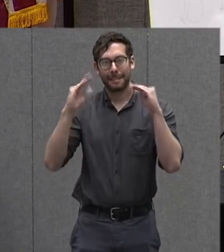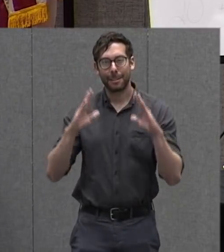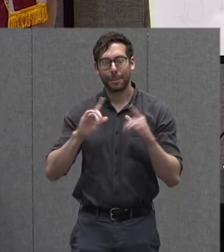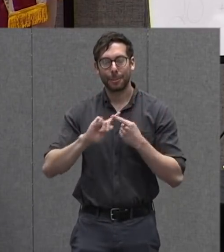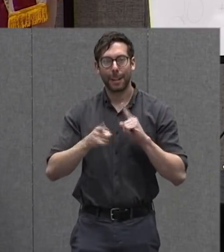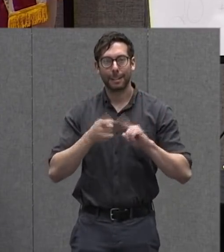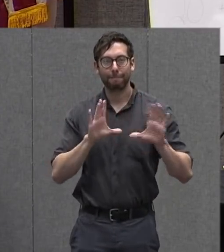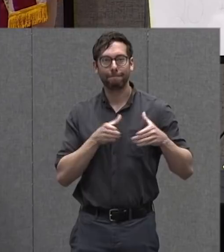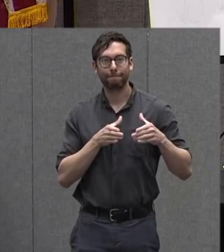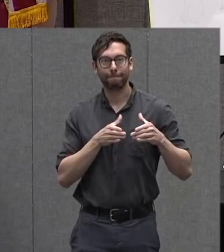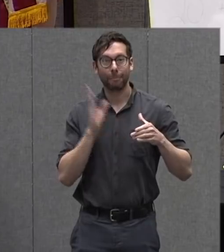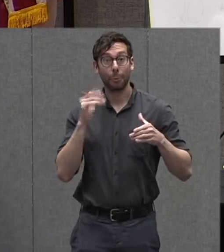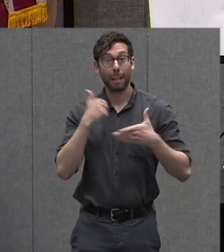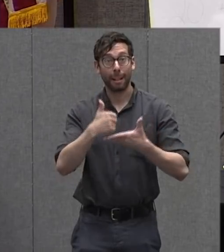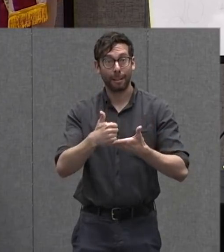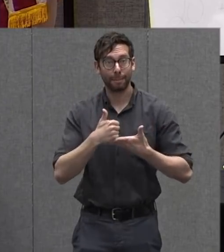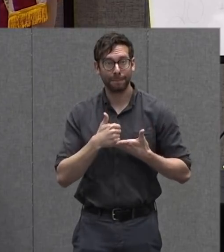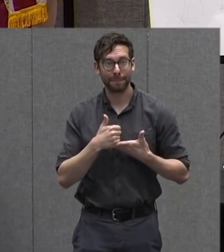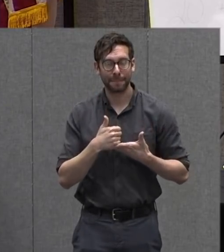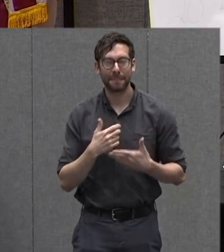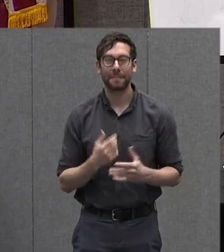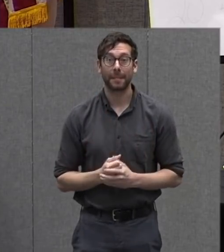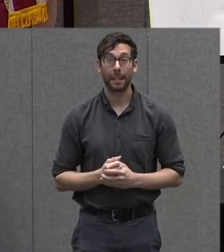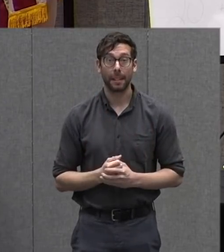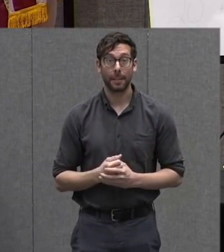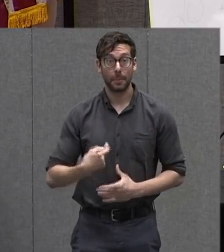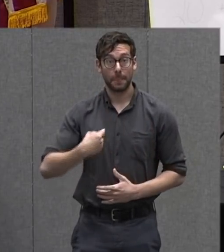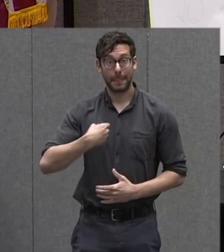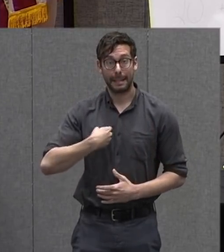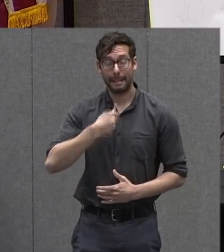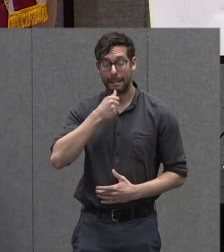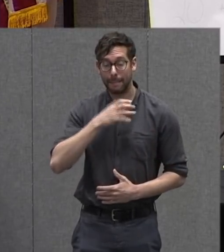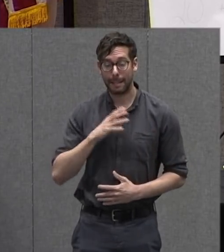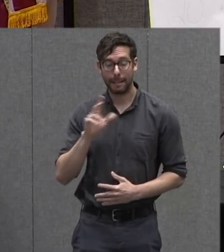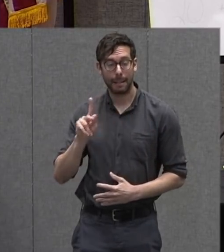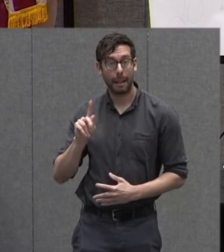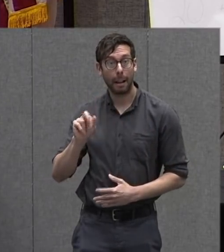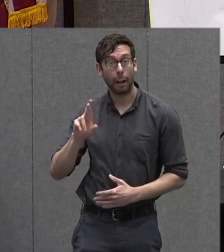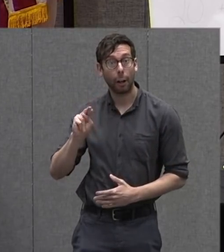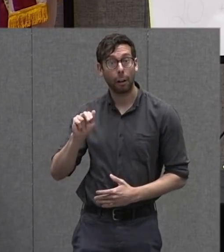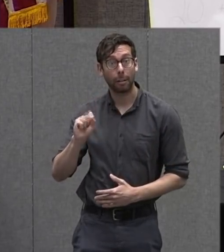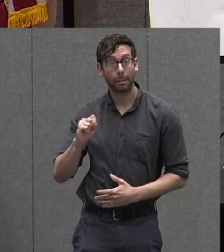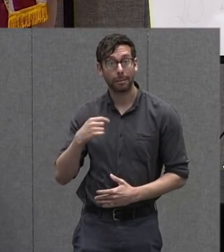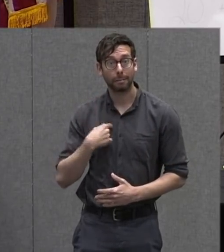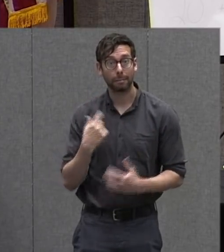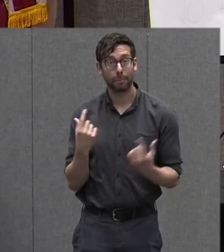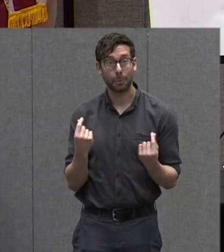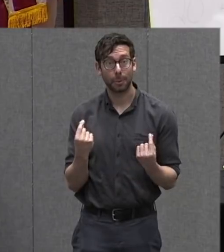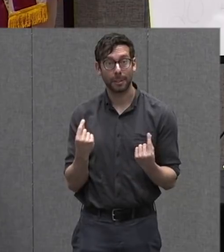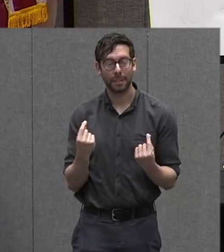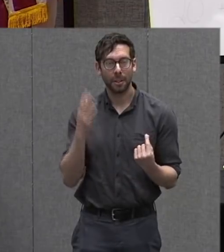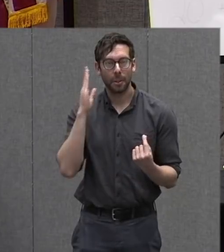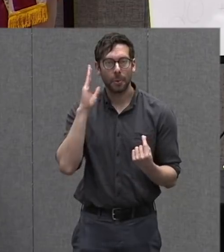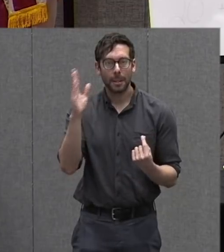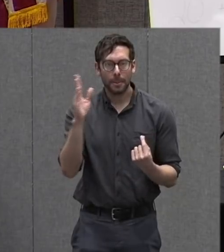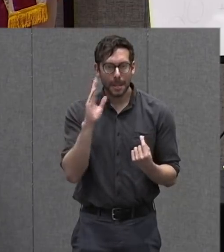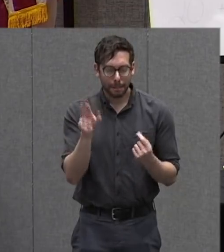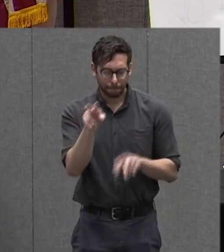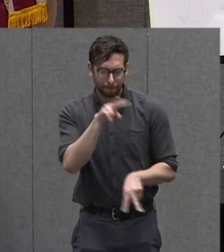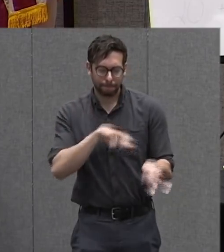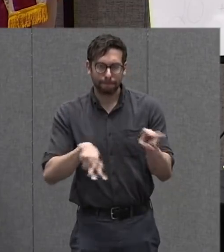So what I'm going to do is we're going to start by looking at some patterns that are going to get you